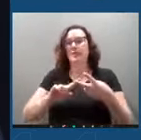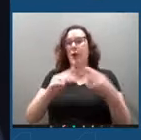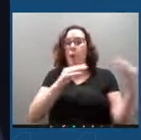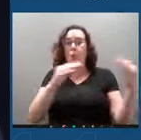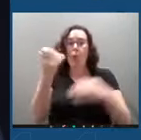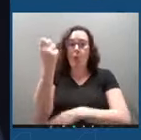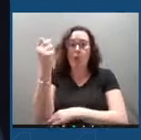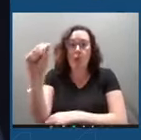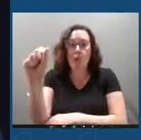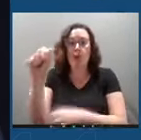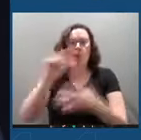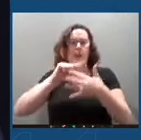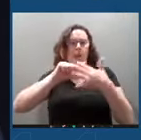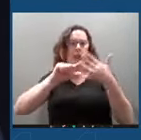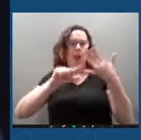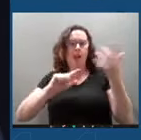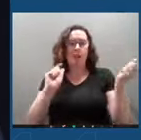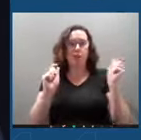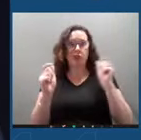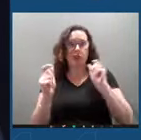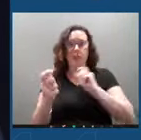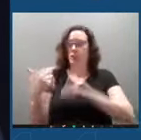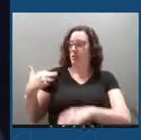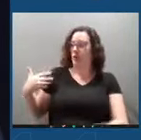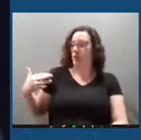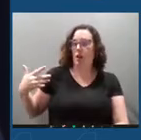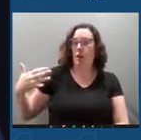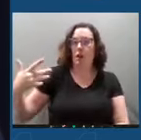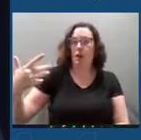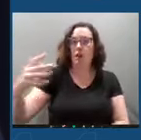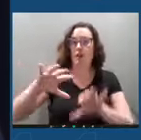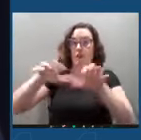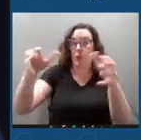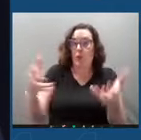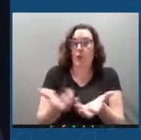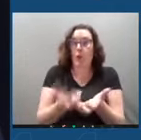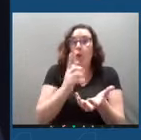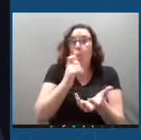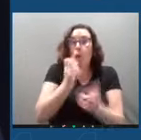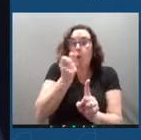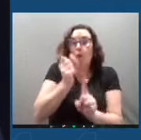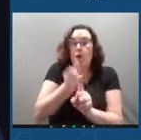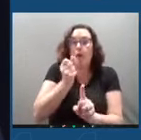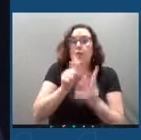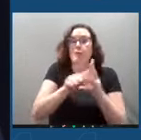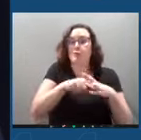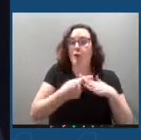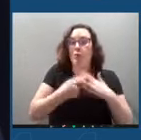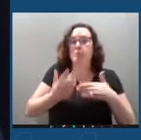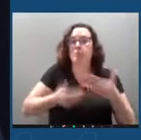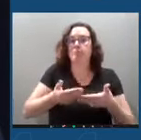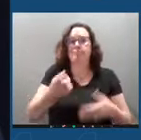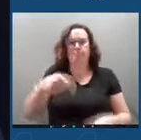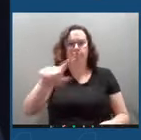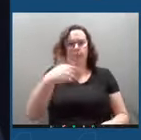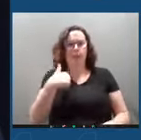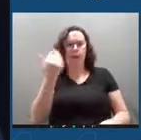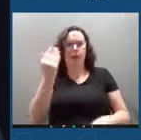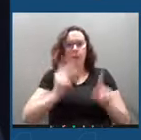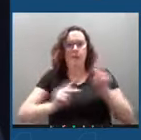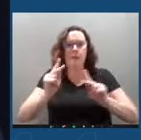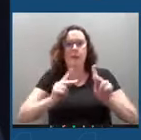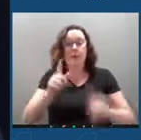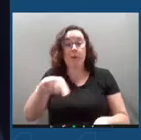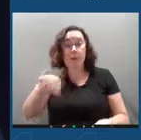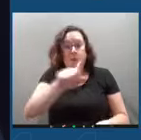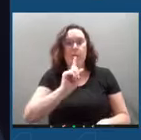all the changes we have ever experienced globally, it has been young people like you. You blow the winds of change. Today,